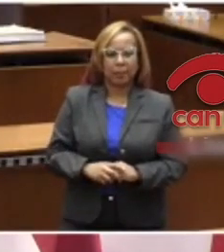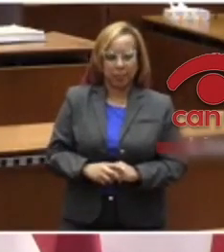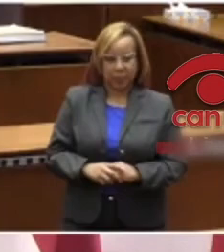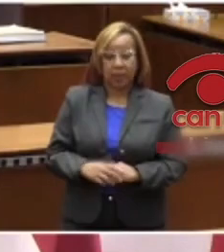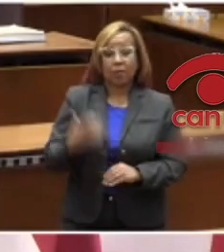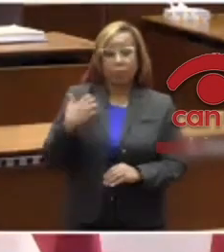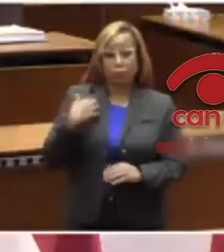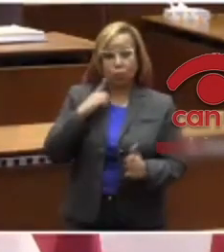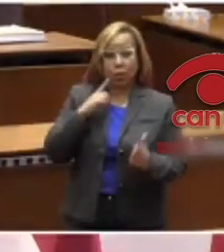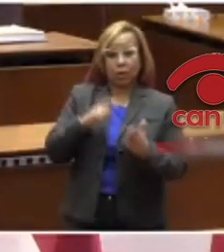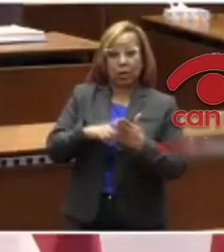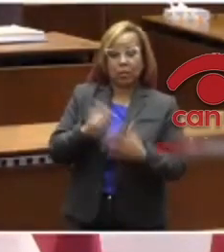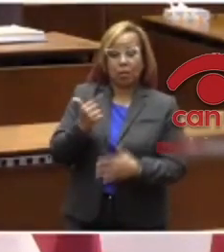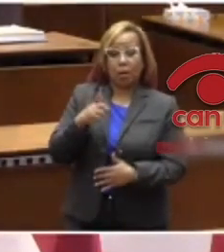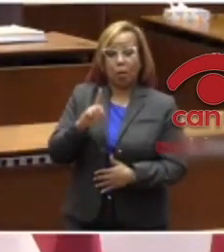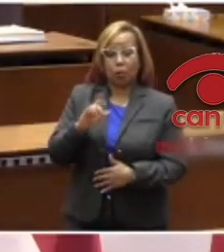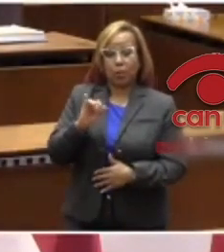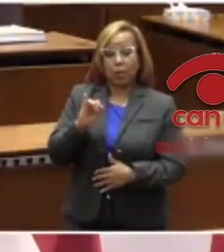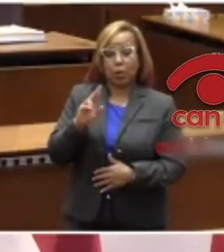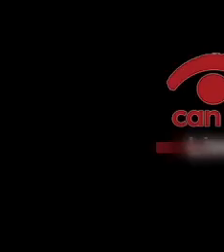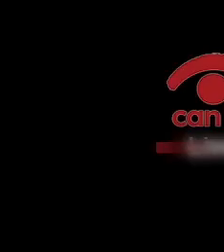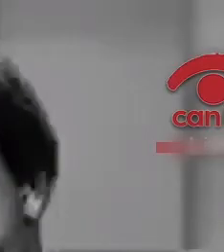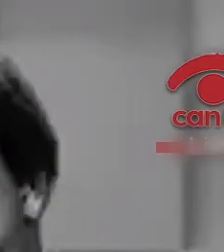The chair recognizes Alderman Irvin.